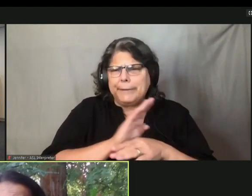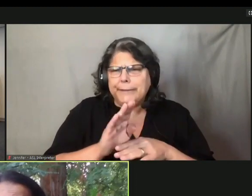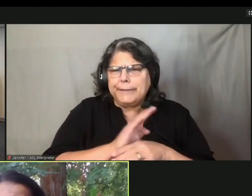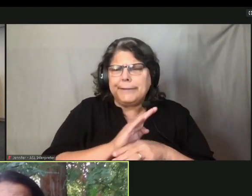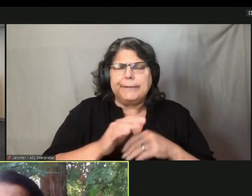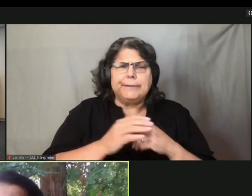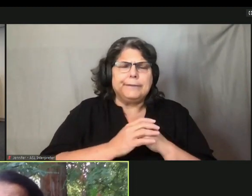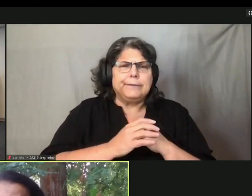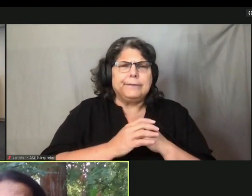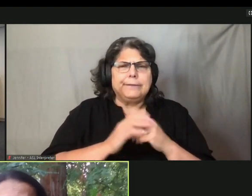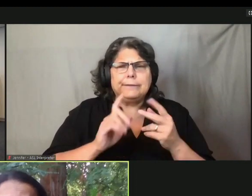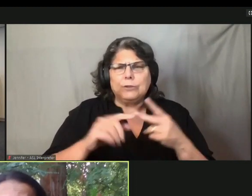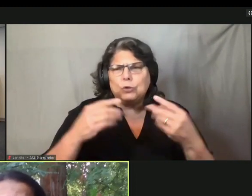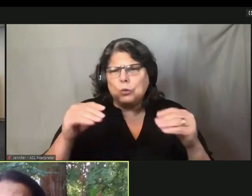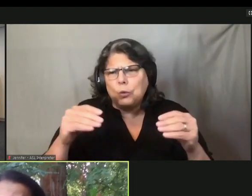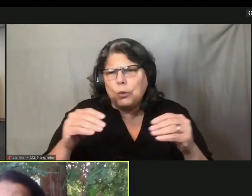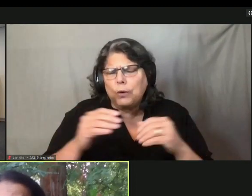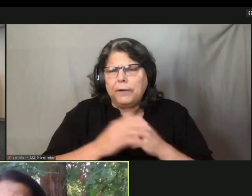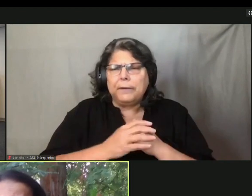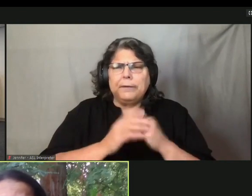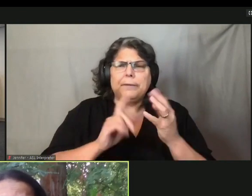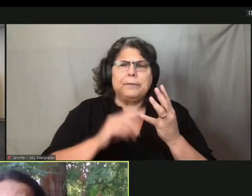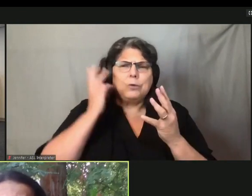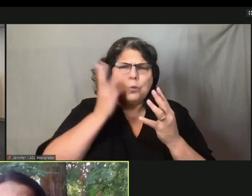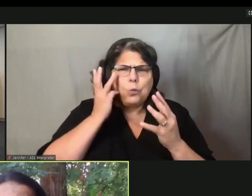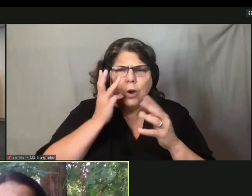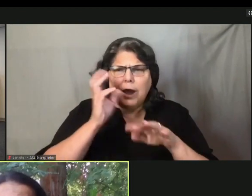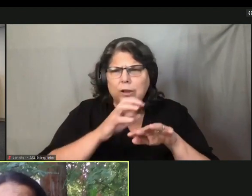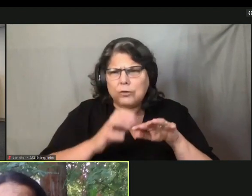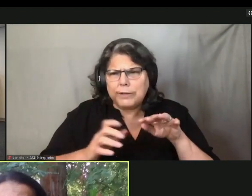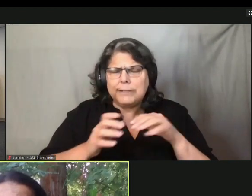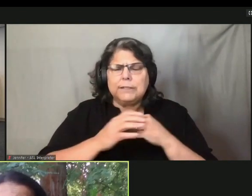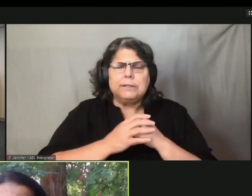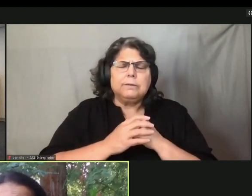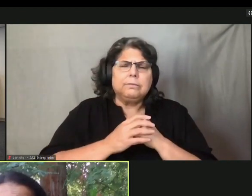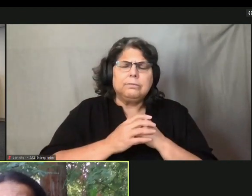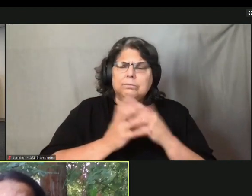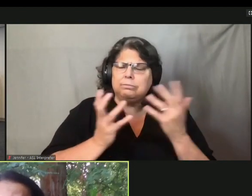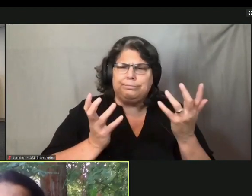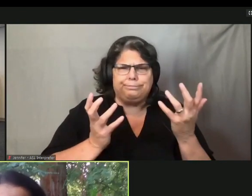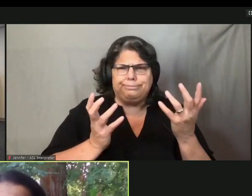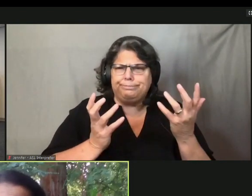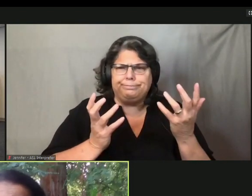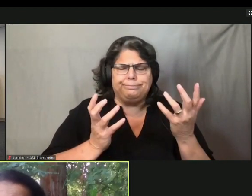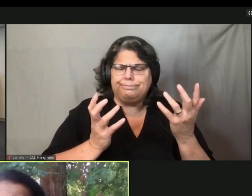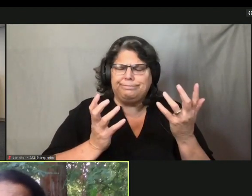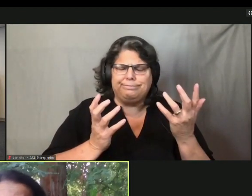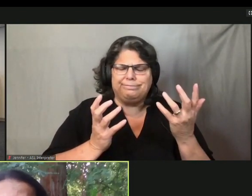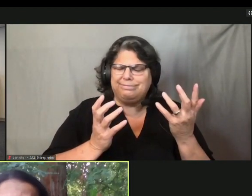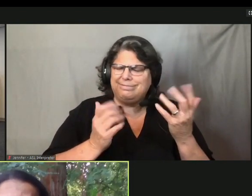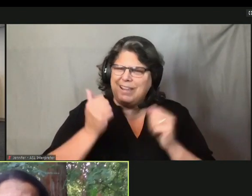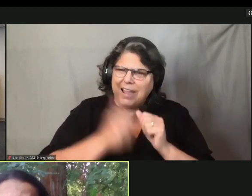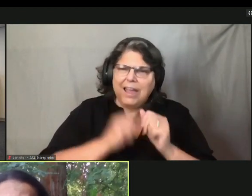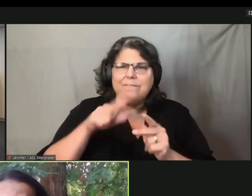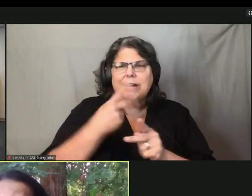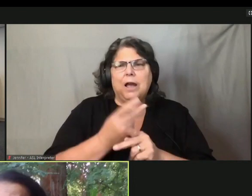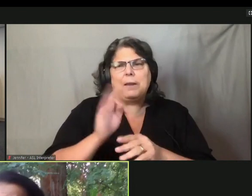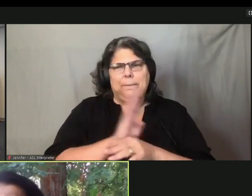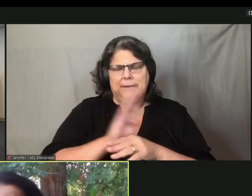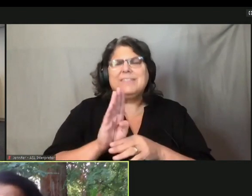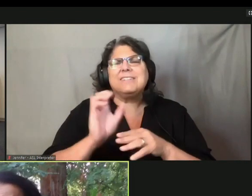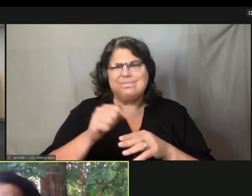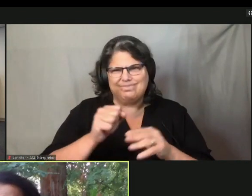businesses, that's retail, wineries, really every kind of business. So it's not at